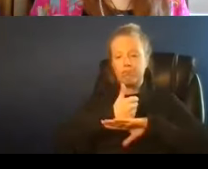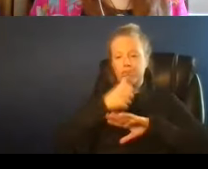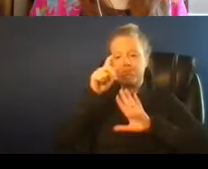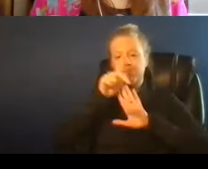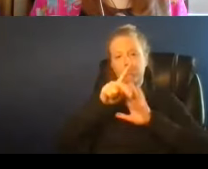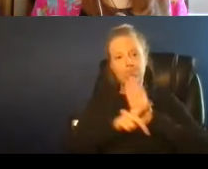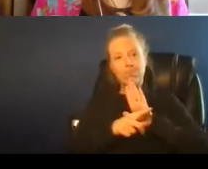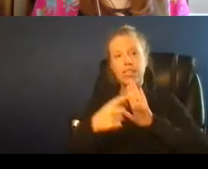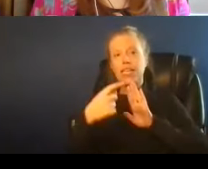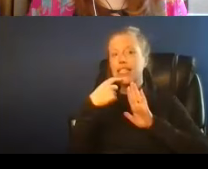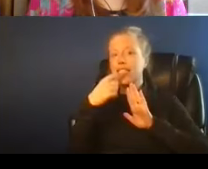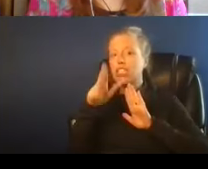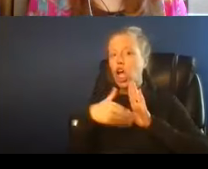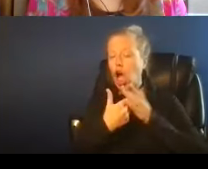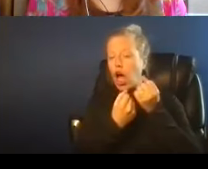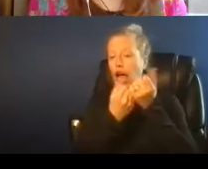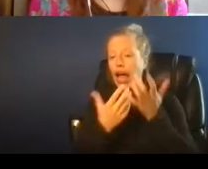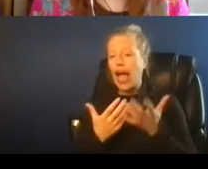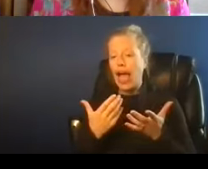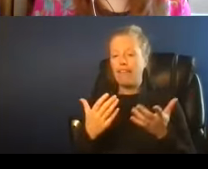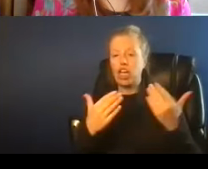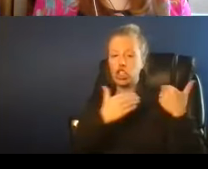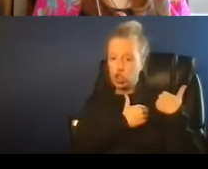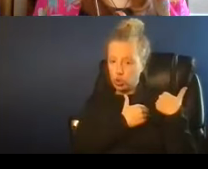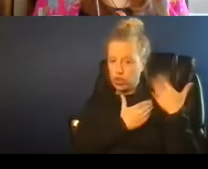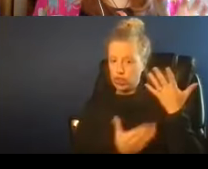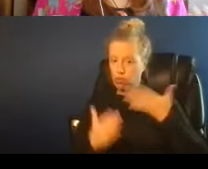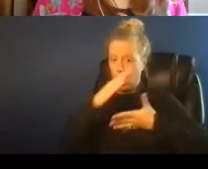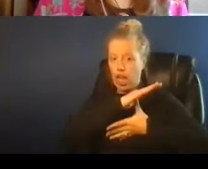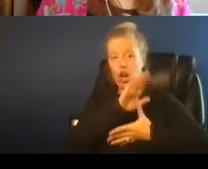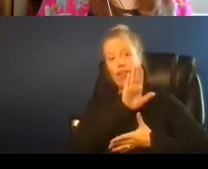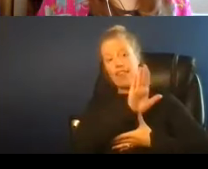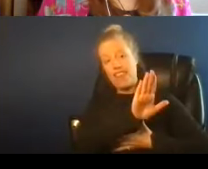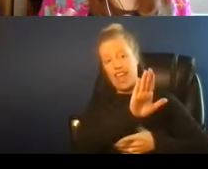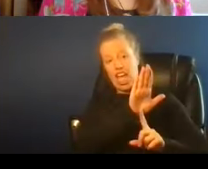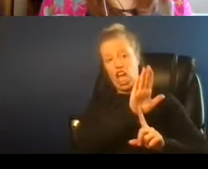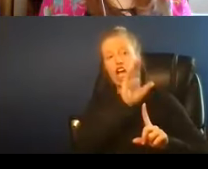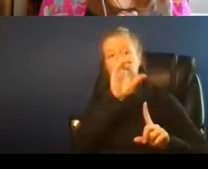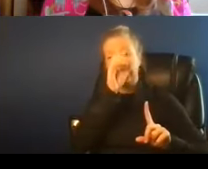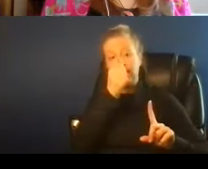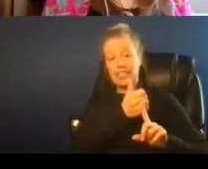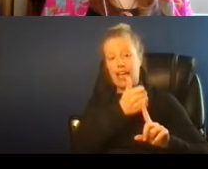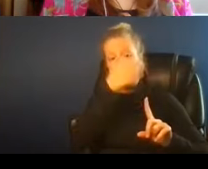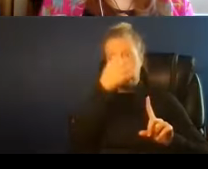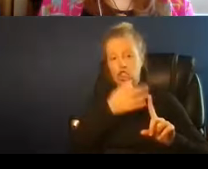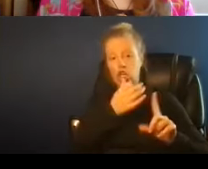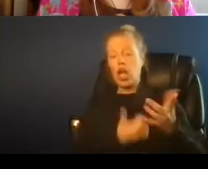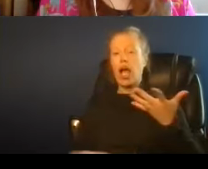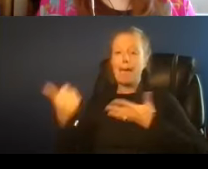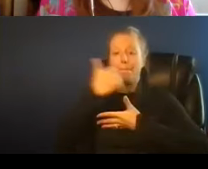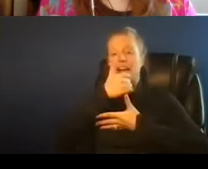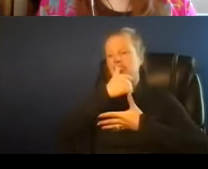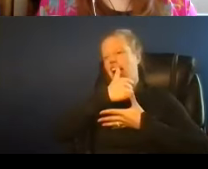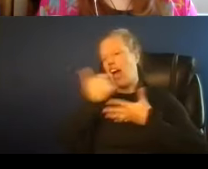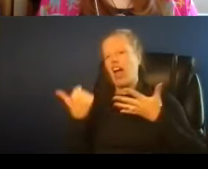that all advocates have a duty to prioritize the victim survivor's self-determination above everything else,